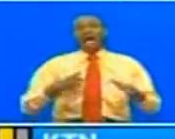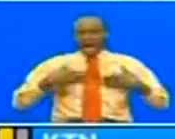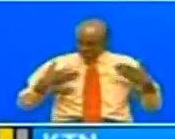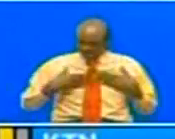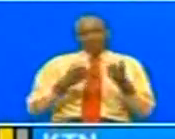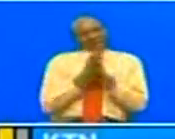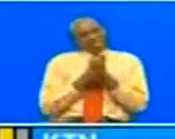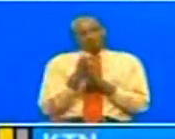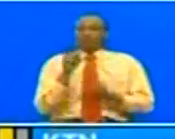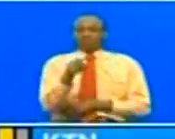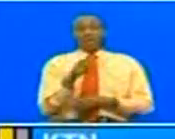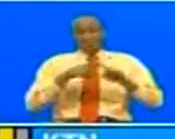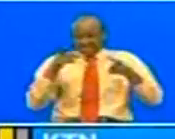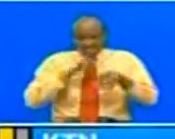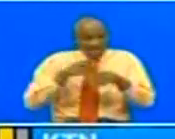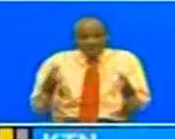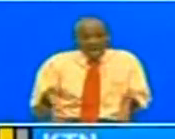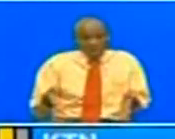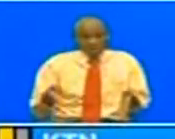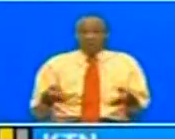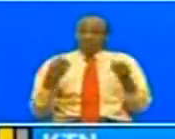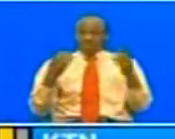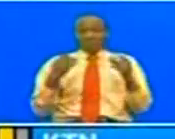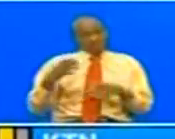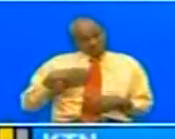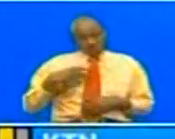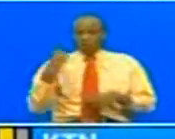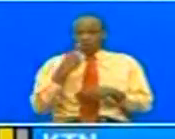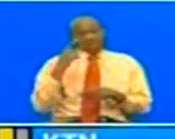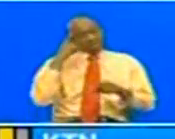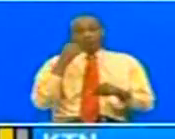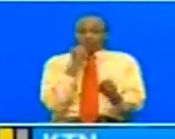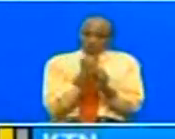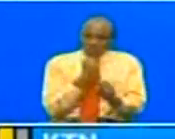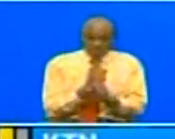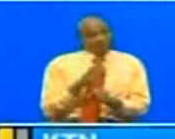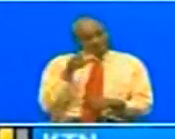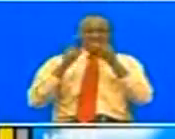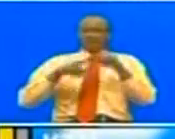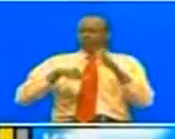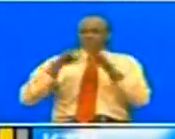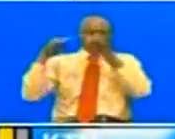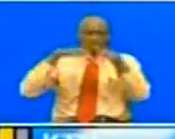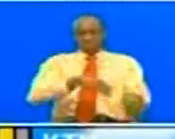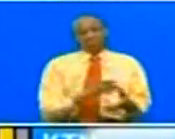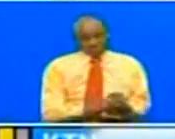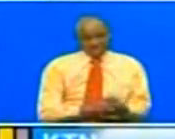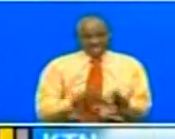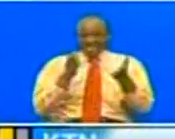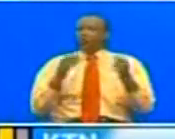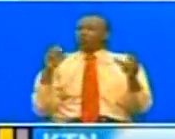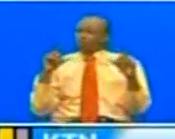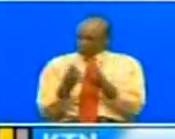ya mchezo. Lakini wakati huu hali ya fedha na kazi imeingia katika mpira. The current crop of